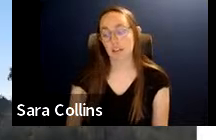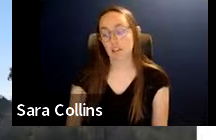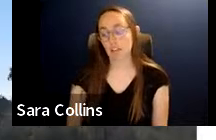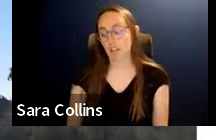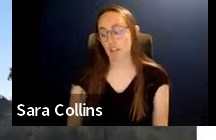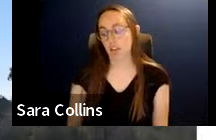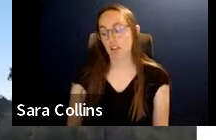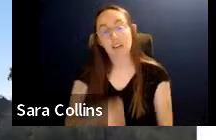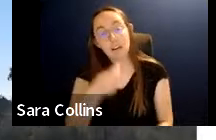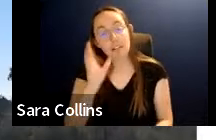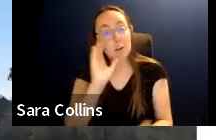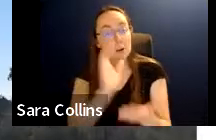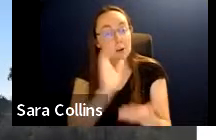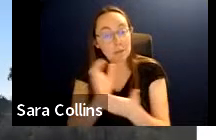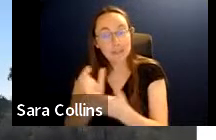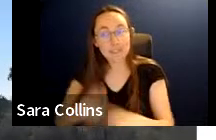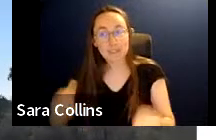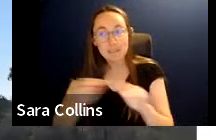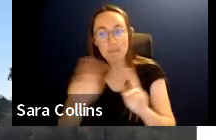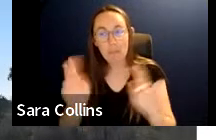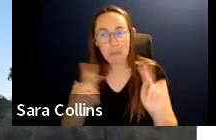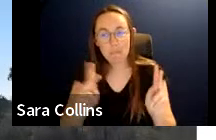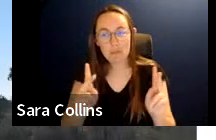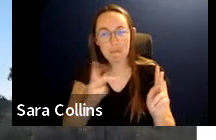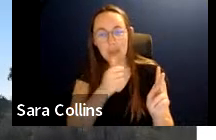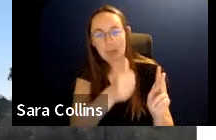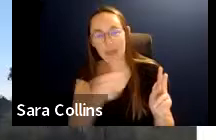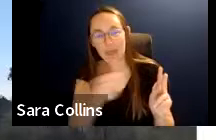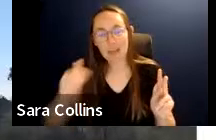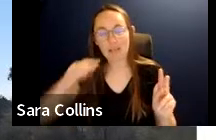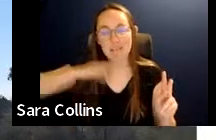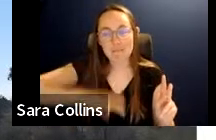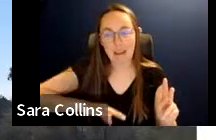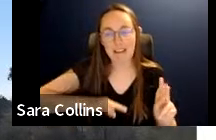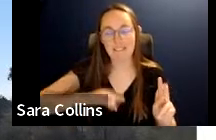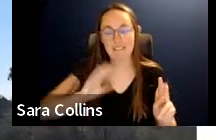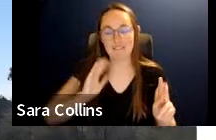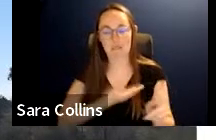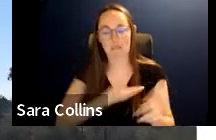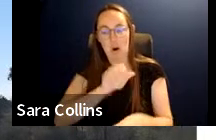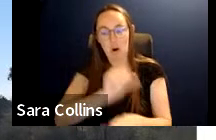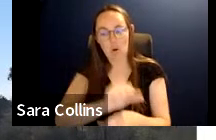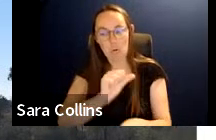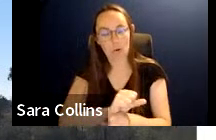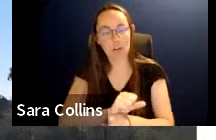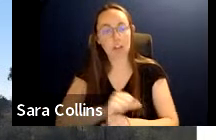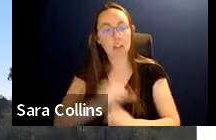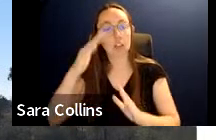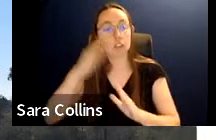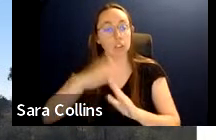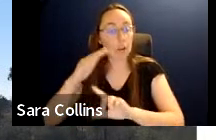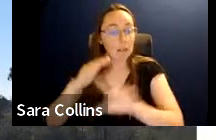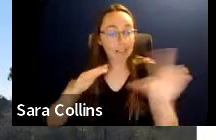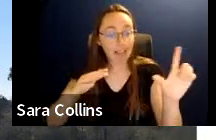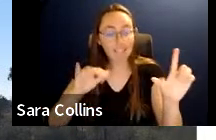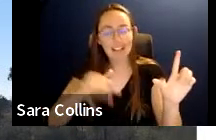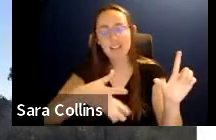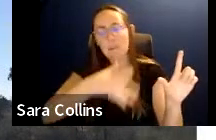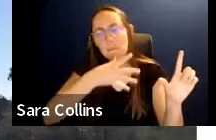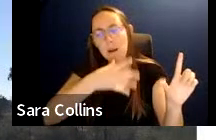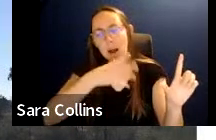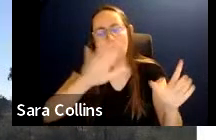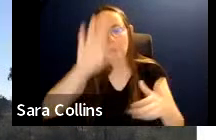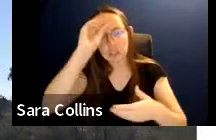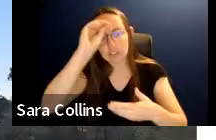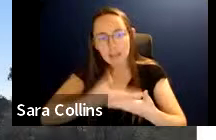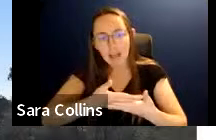A few images of more people who I think benefit from our setting. Upper left image is a mom and her